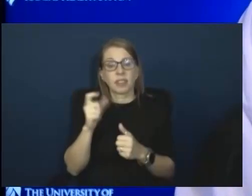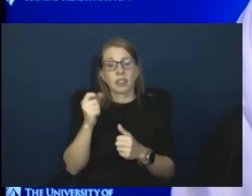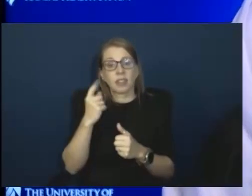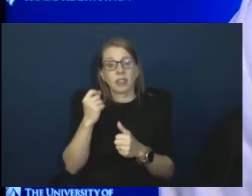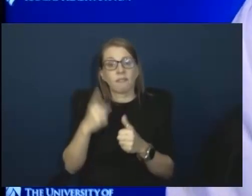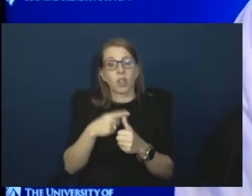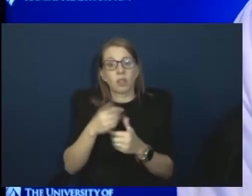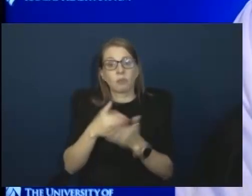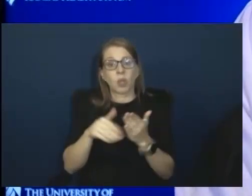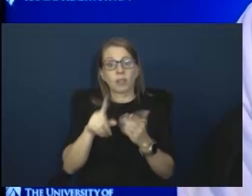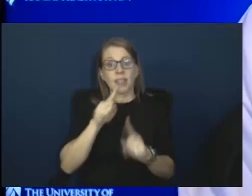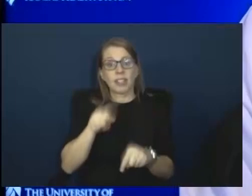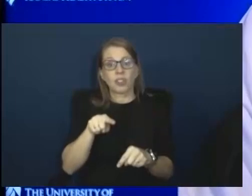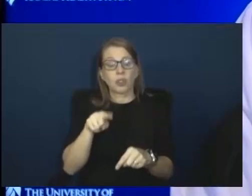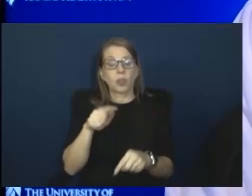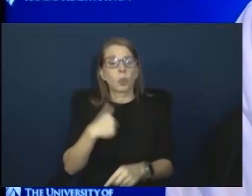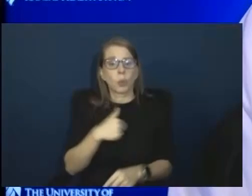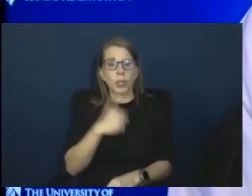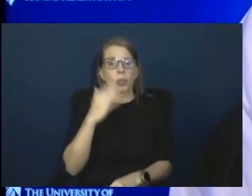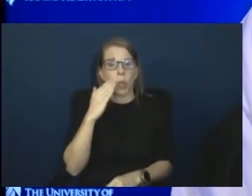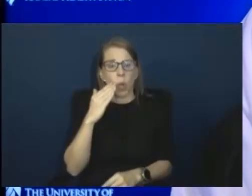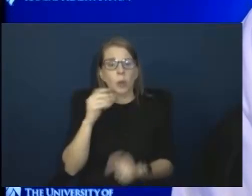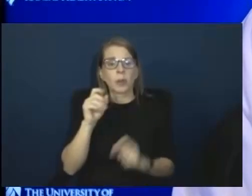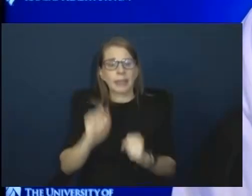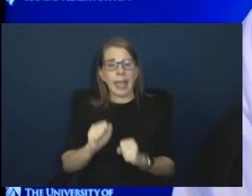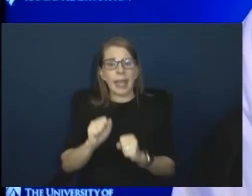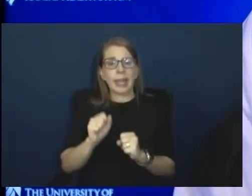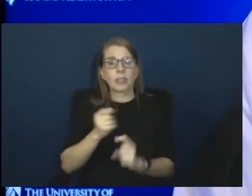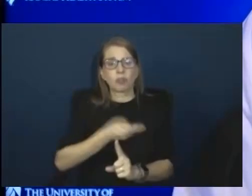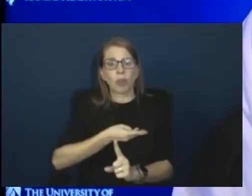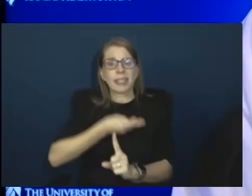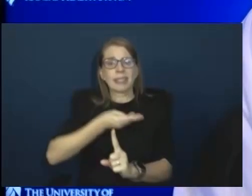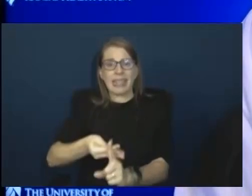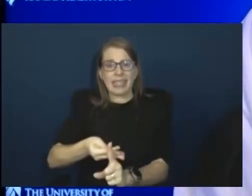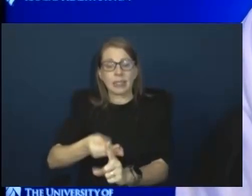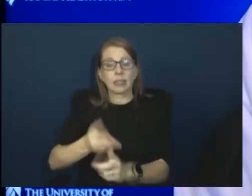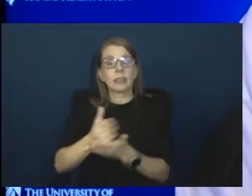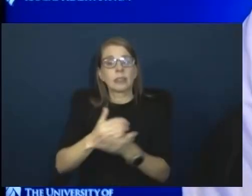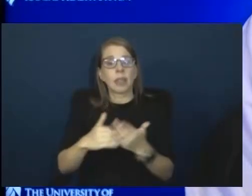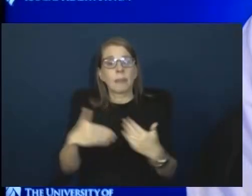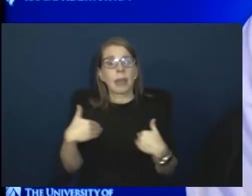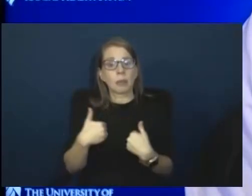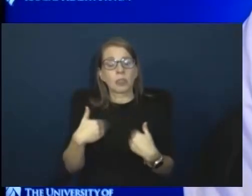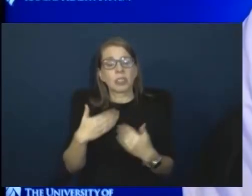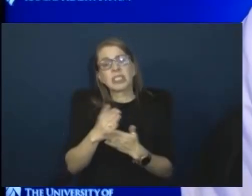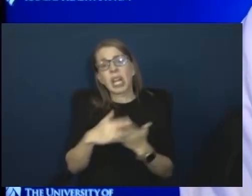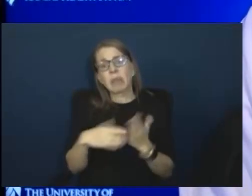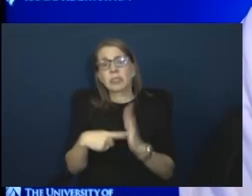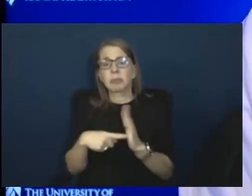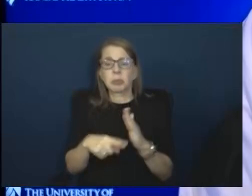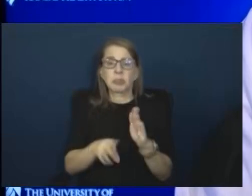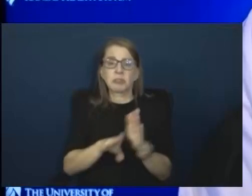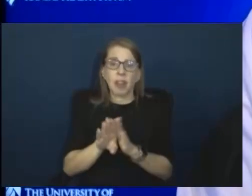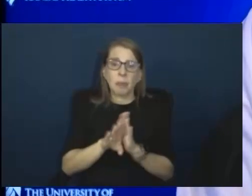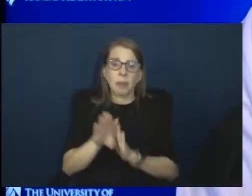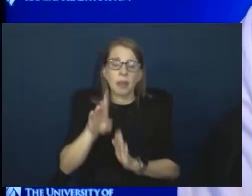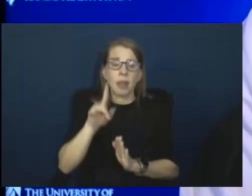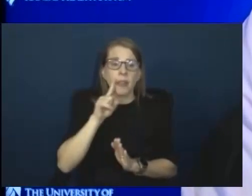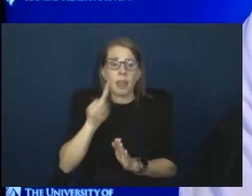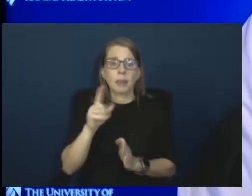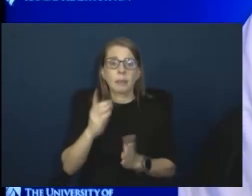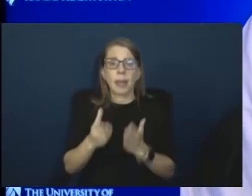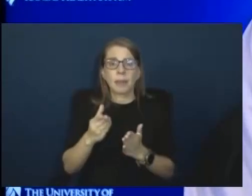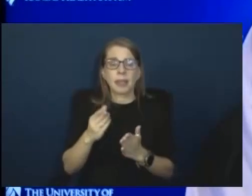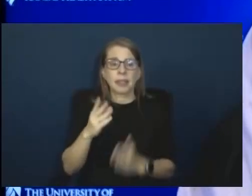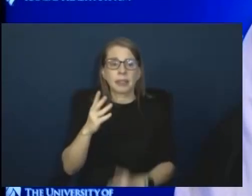saw. We know you can transmit it. Some of the animals may have some symptoms. I think it's maybe canines or dogs that